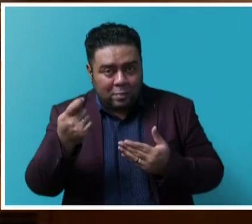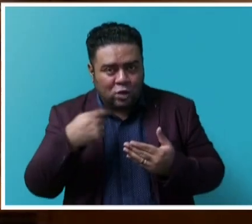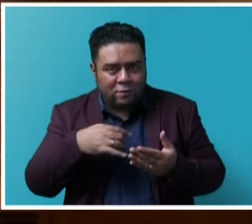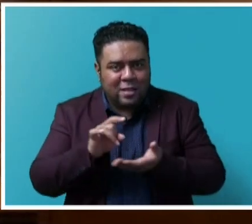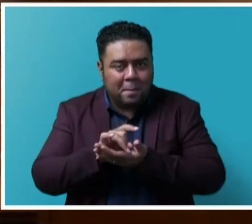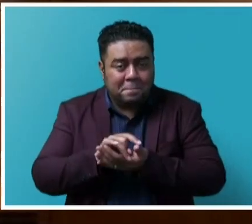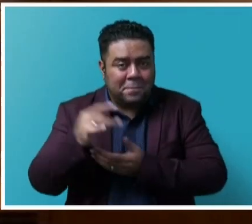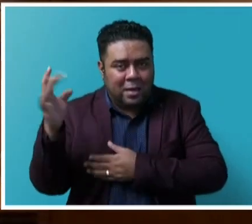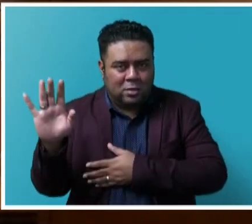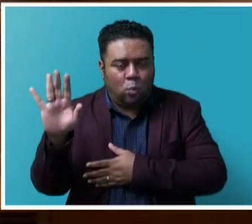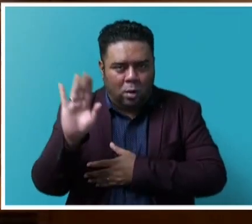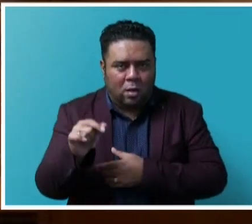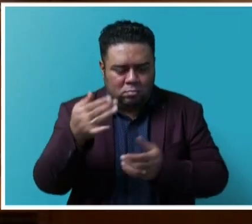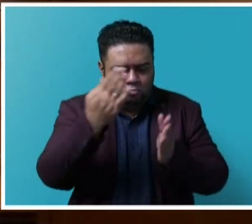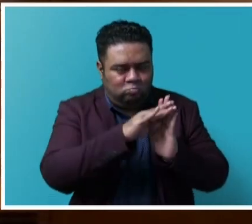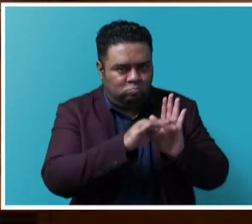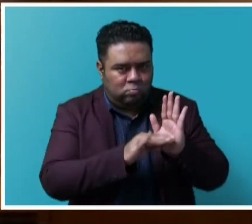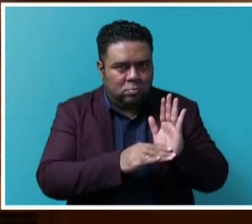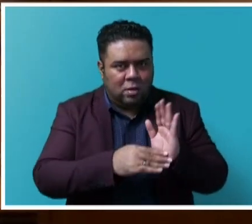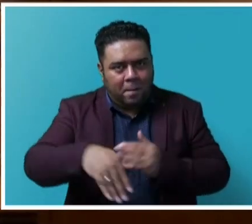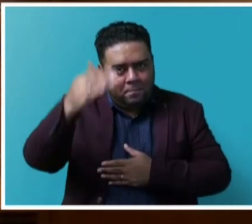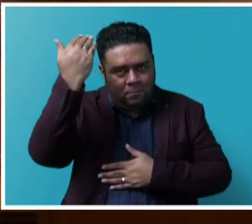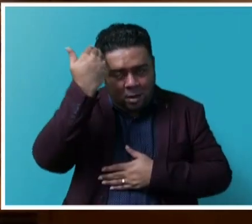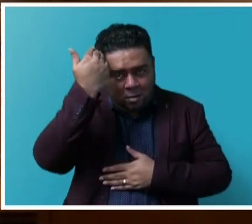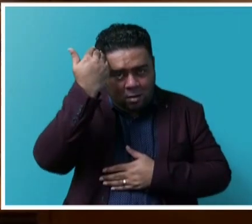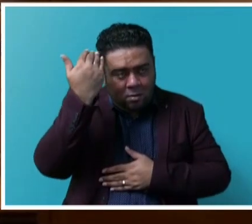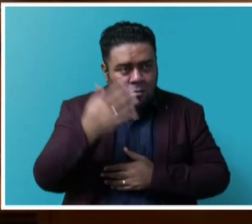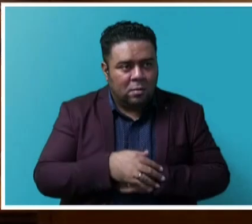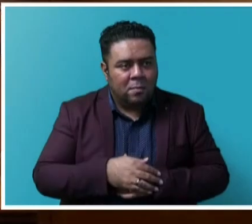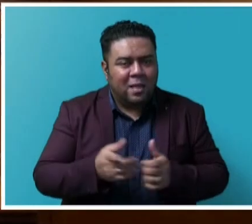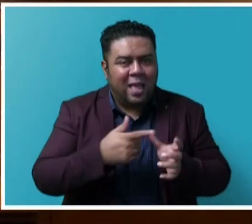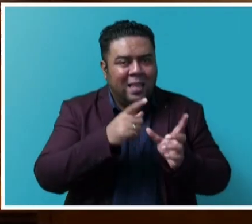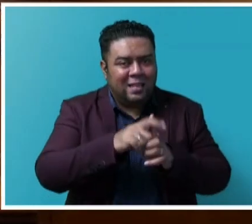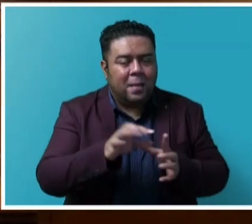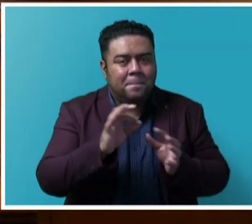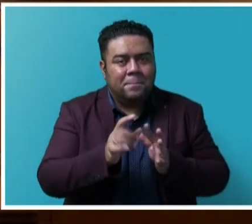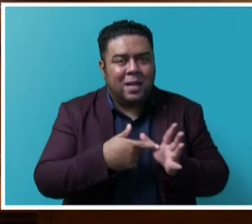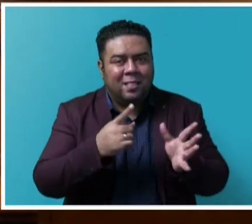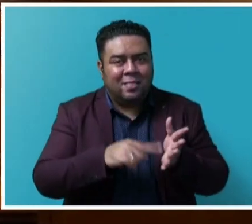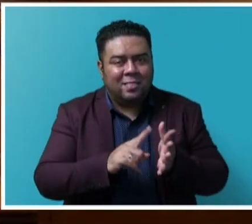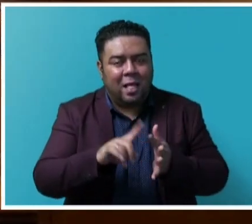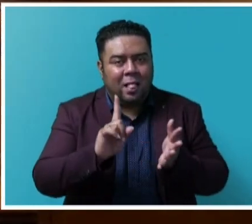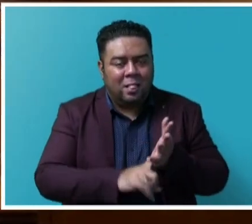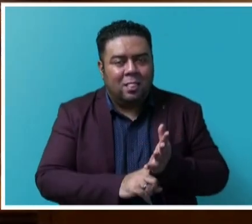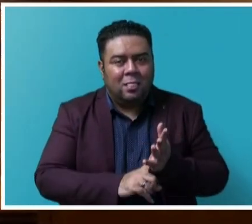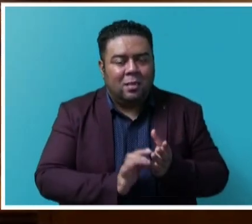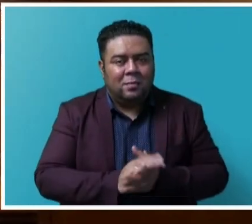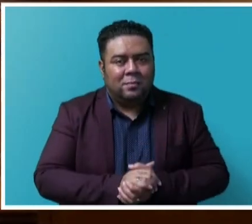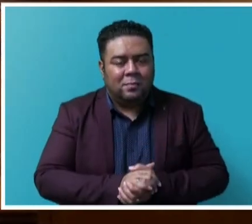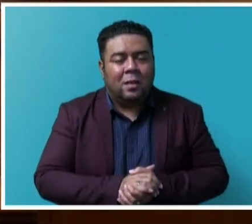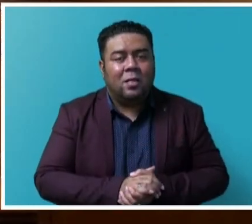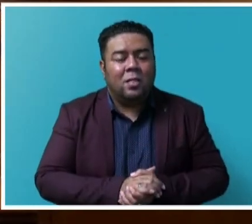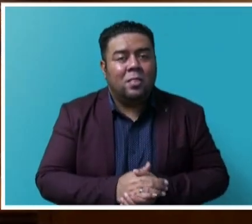late Ratsakamses Mara, the late Mr. A.D. Patel, the late Mr. S.M. Koya, the